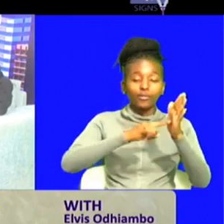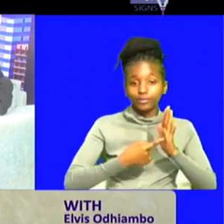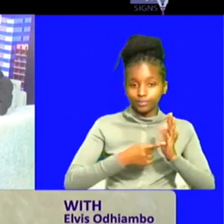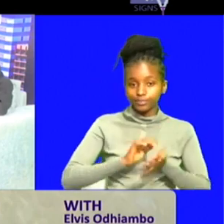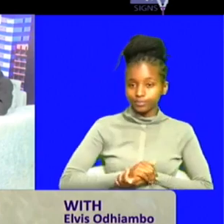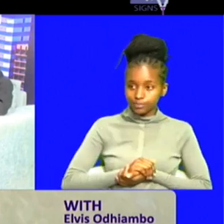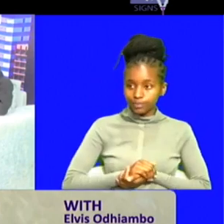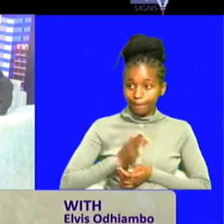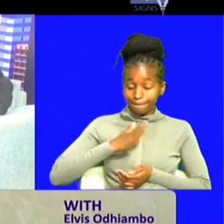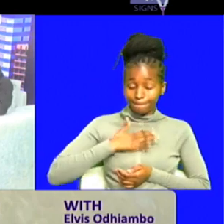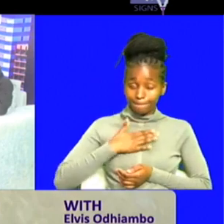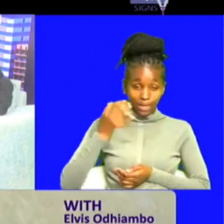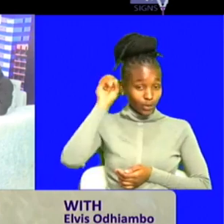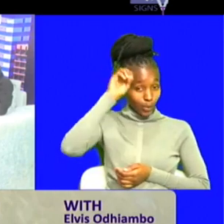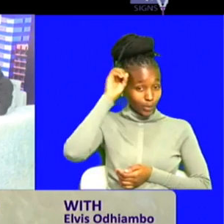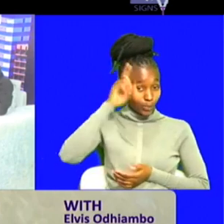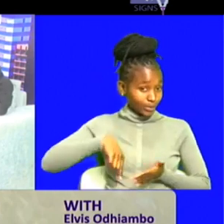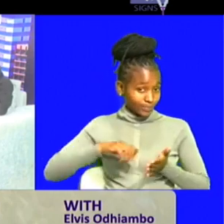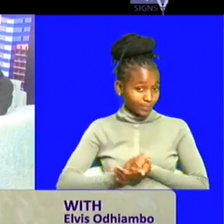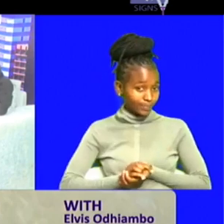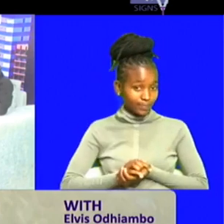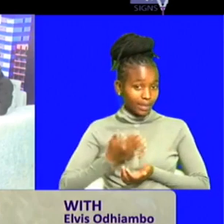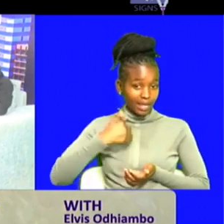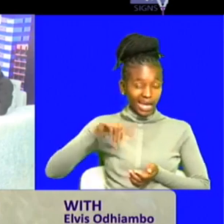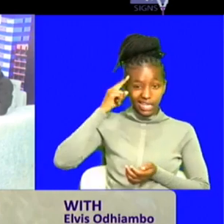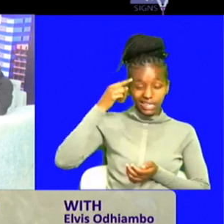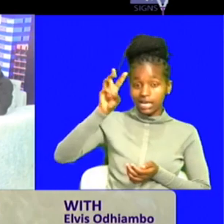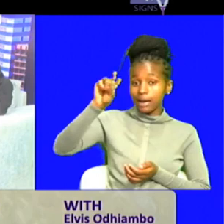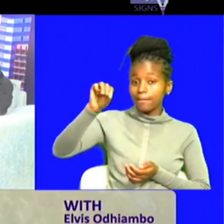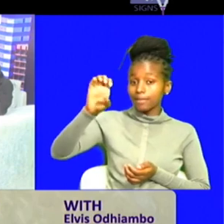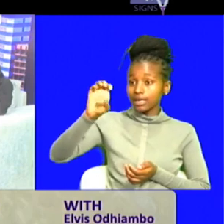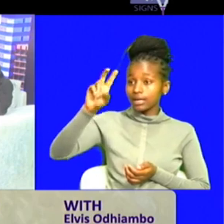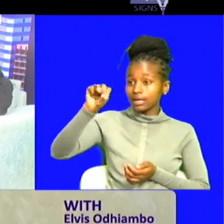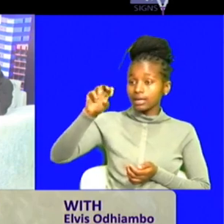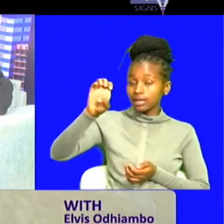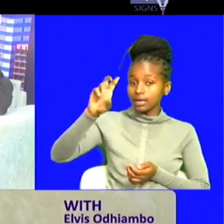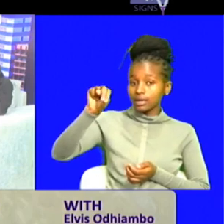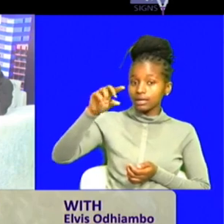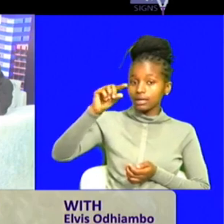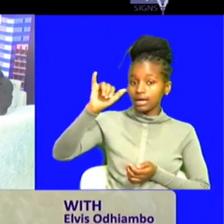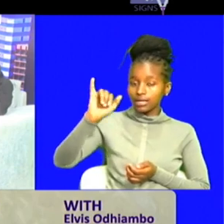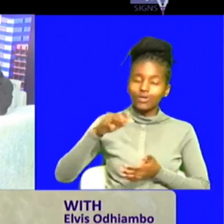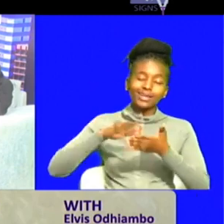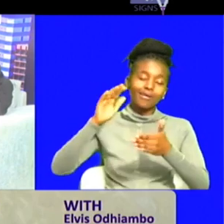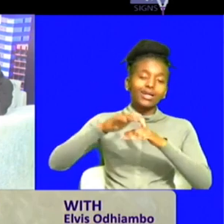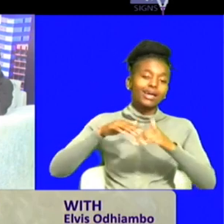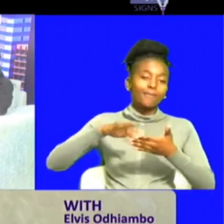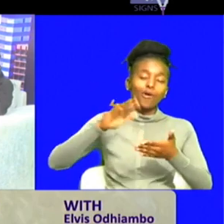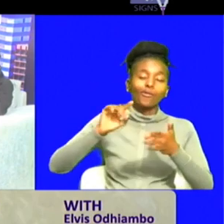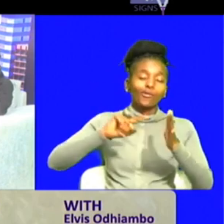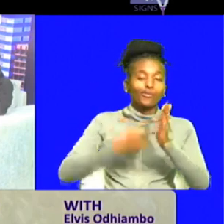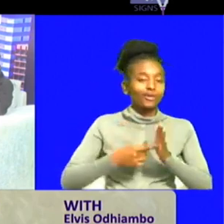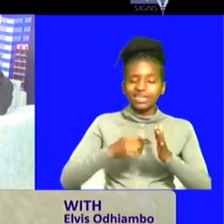This is just my insight. Right. Maybe I'd say Menengai. Menengai. Yeah. Hapo sawa. Hapo sisi